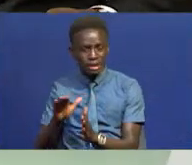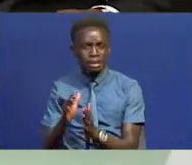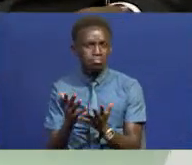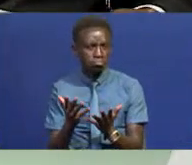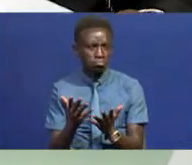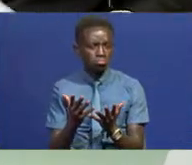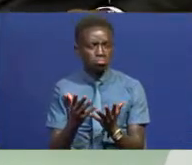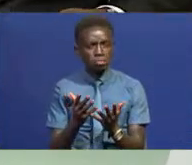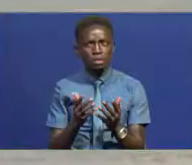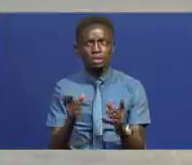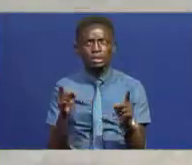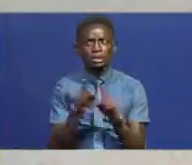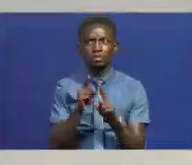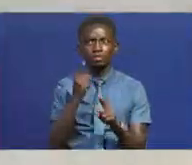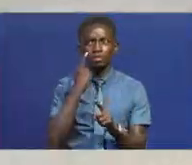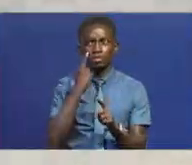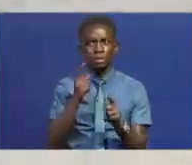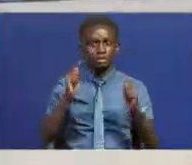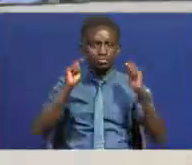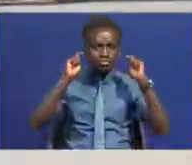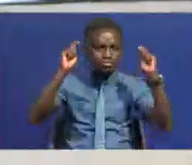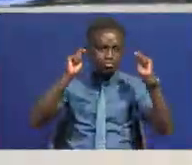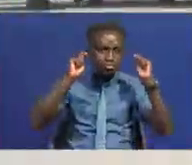health sector.